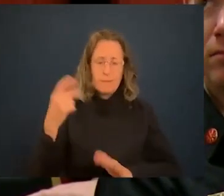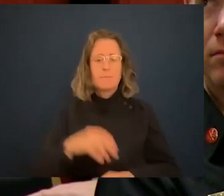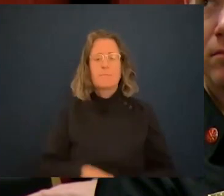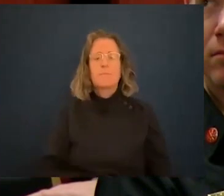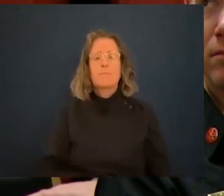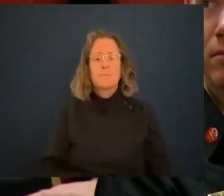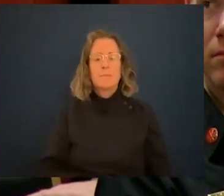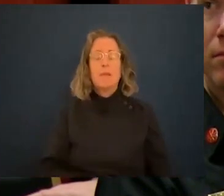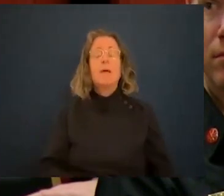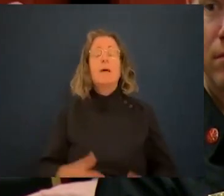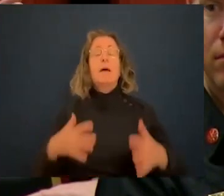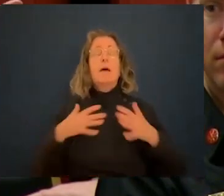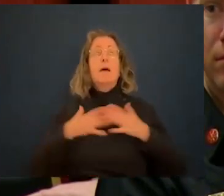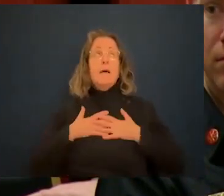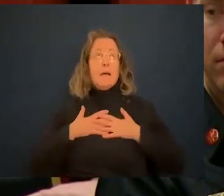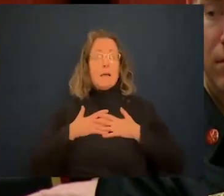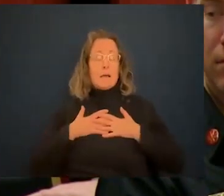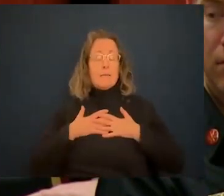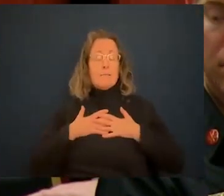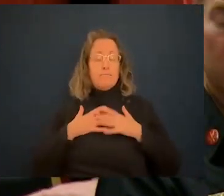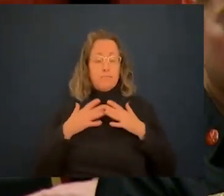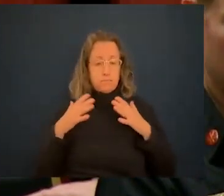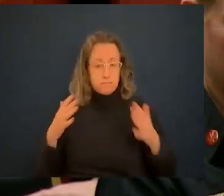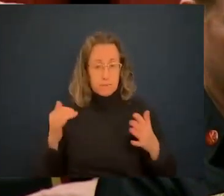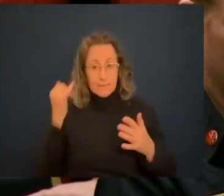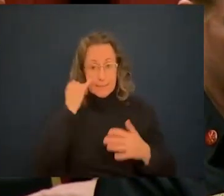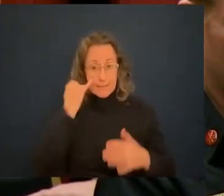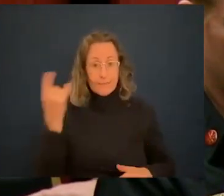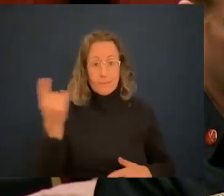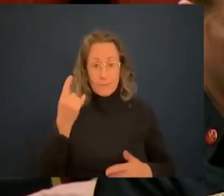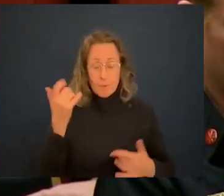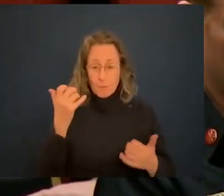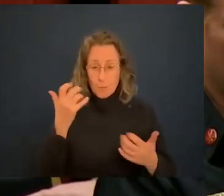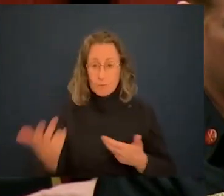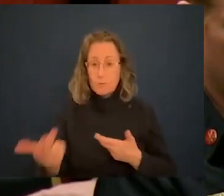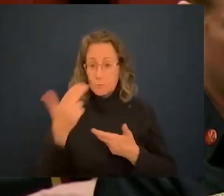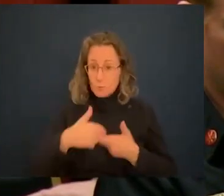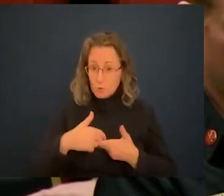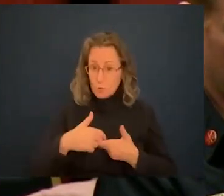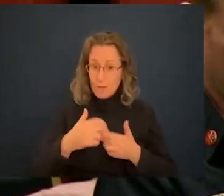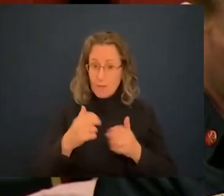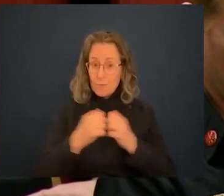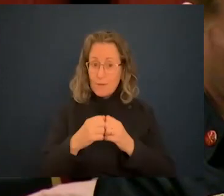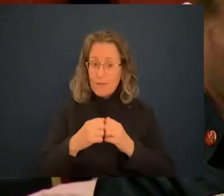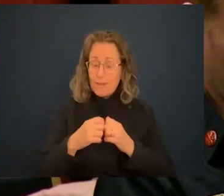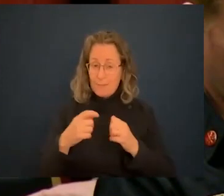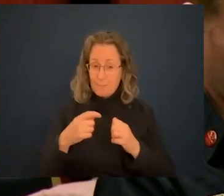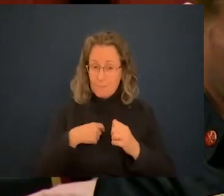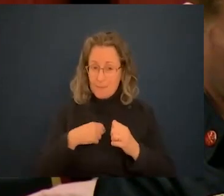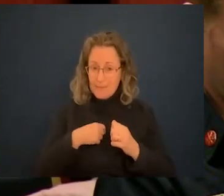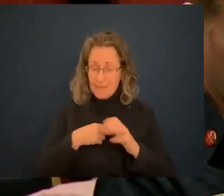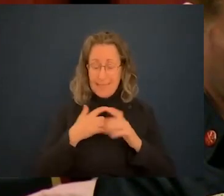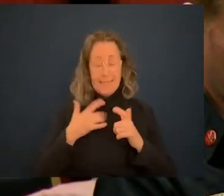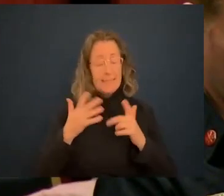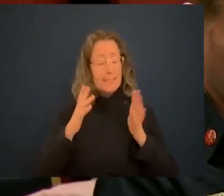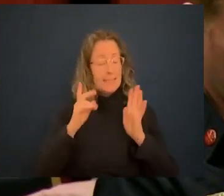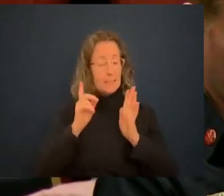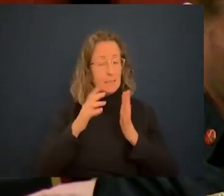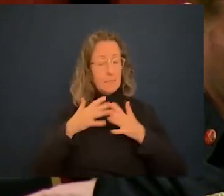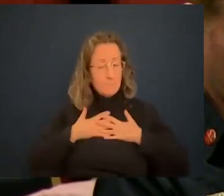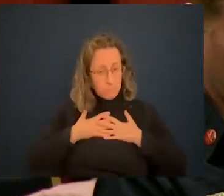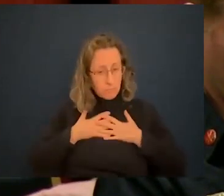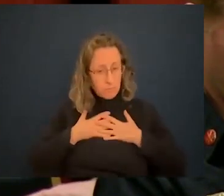gonna take a deep breath if anyone else wants to join me this has been a little while so I'm just gonna take a moment